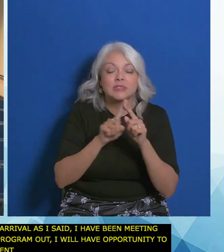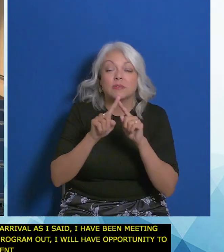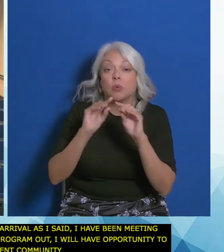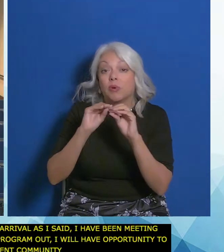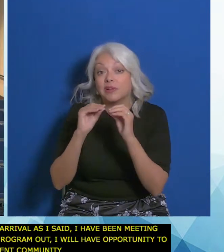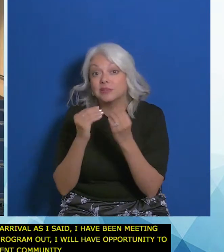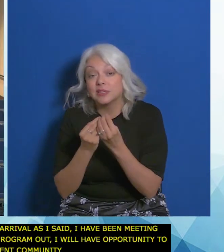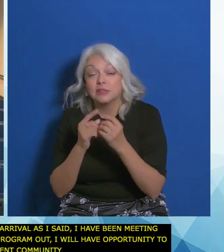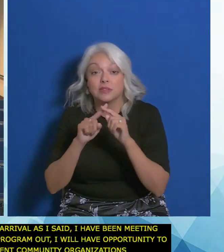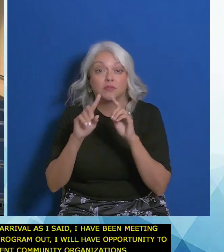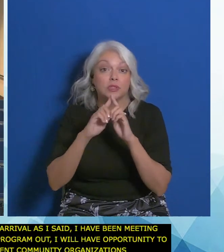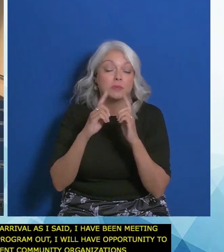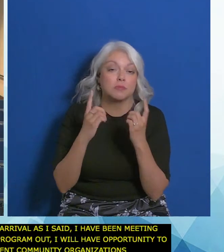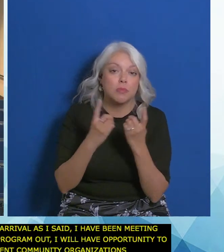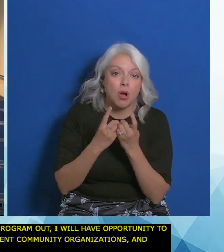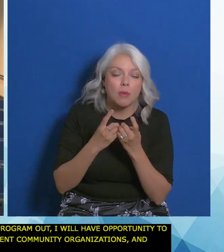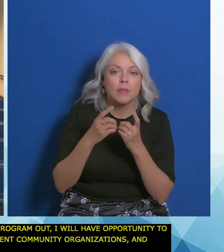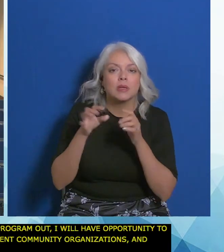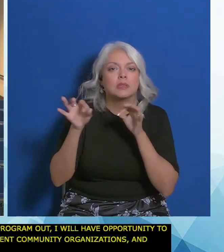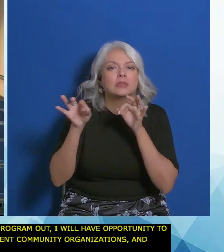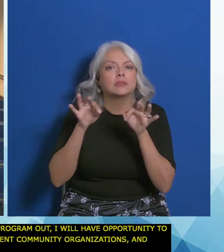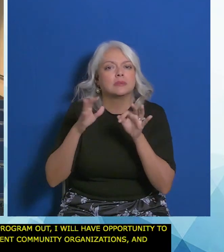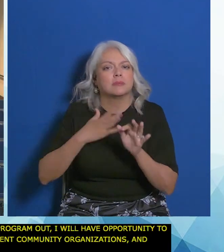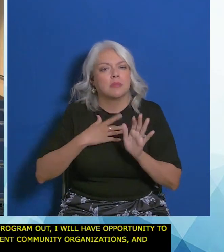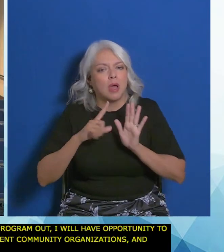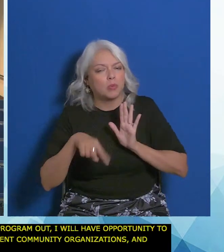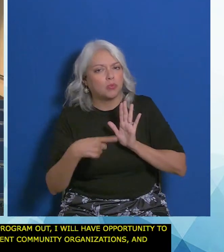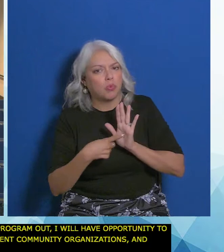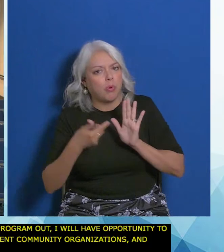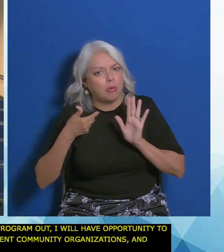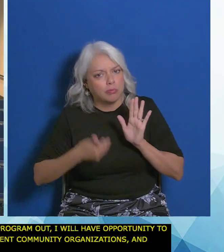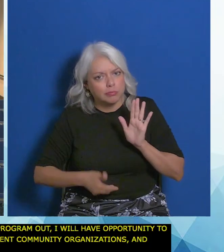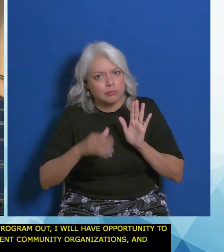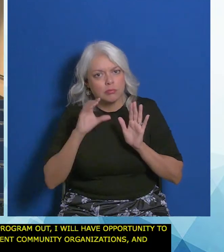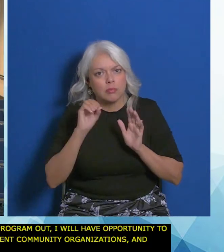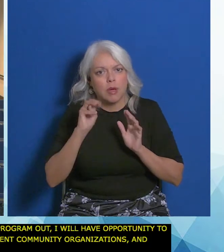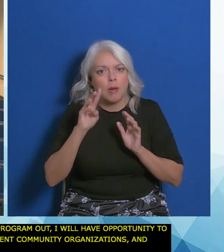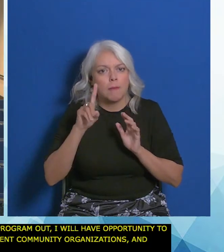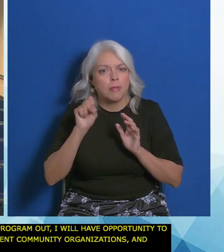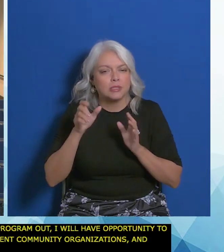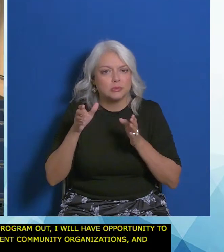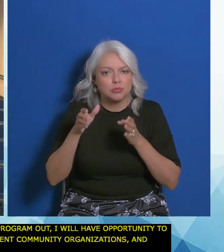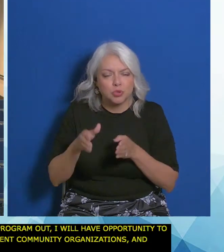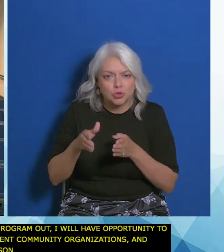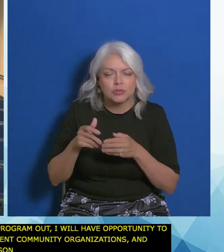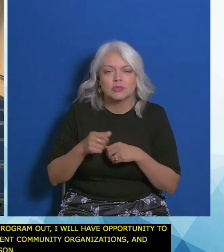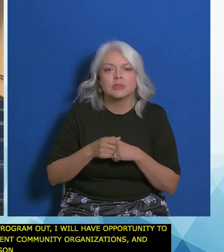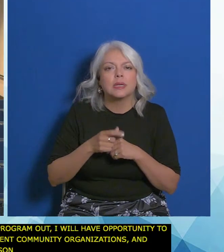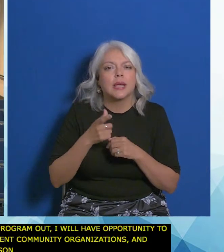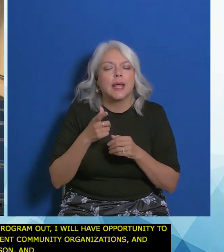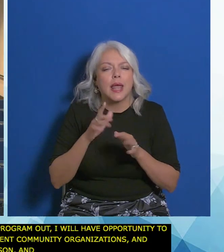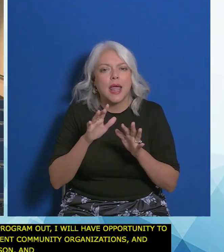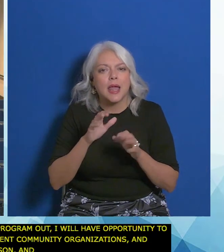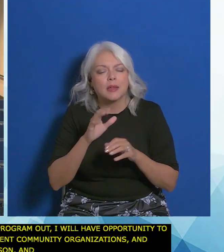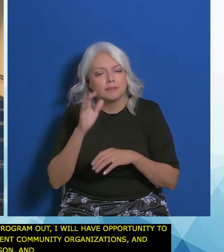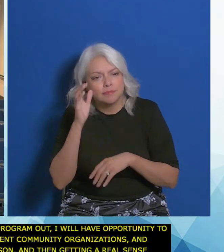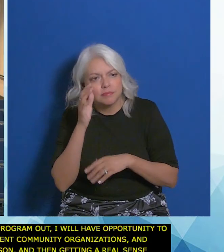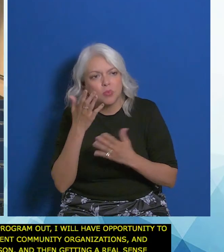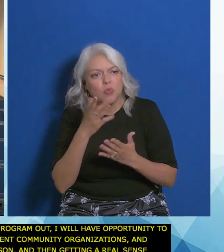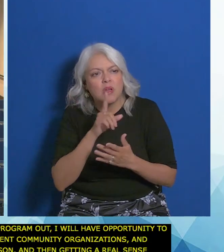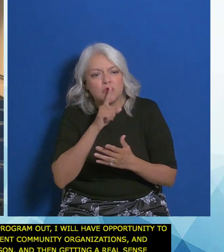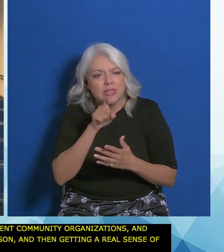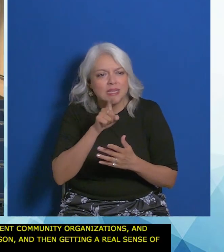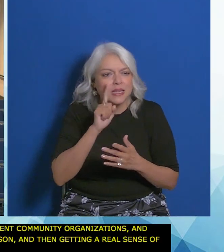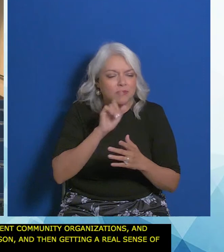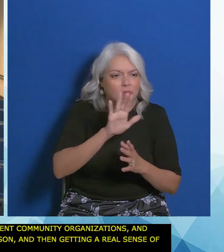organizations, different departments, explaining the role of the Ombudsperson, and then getting a real sense for the need in those areas. And